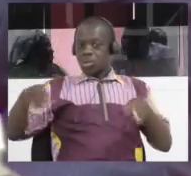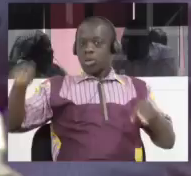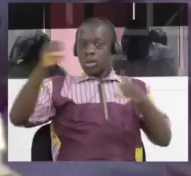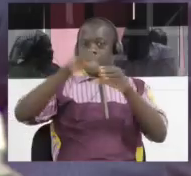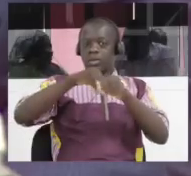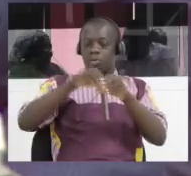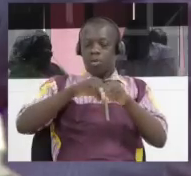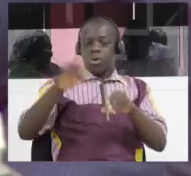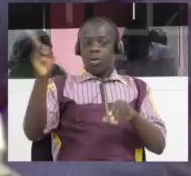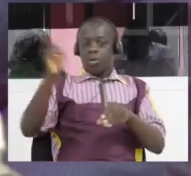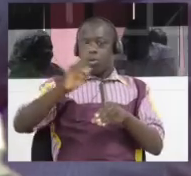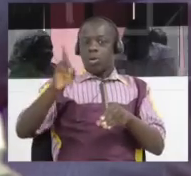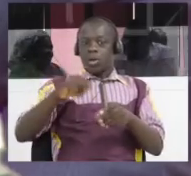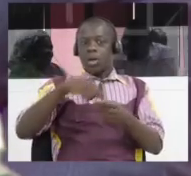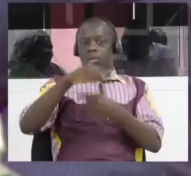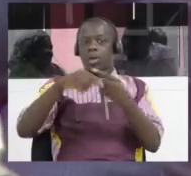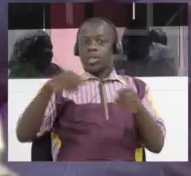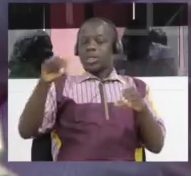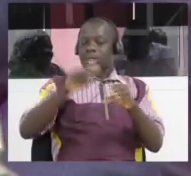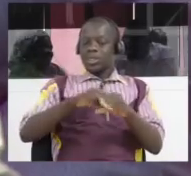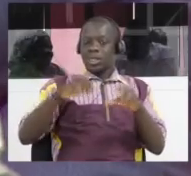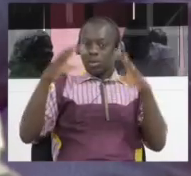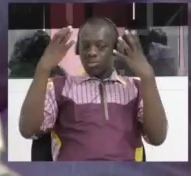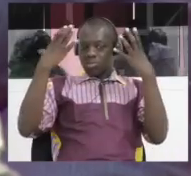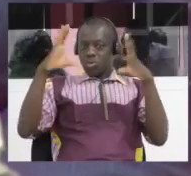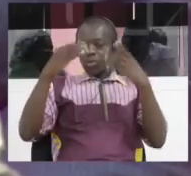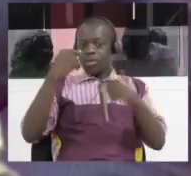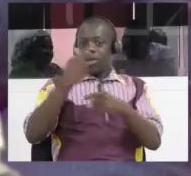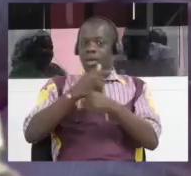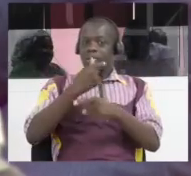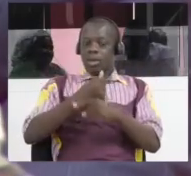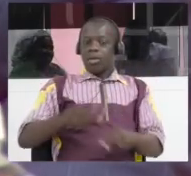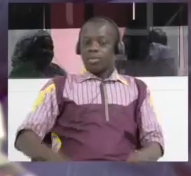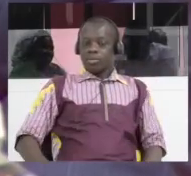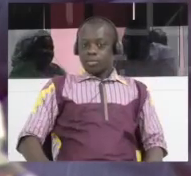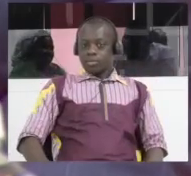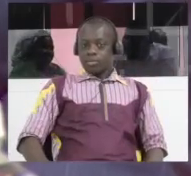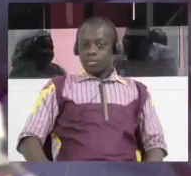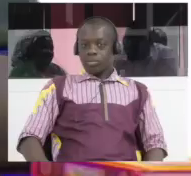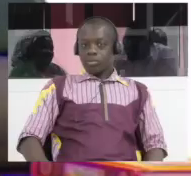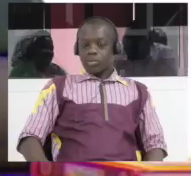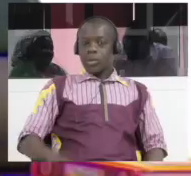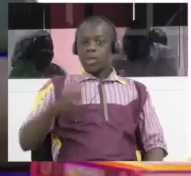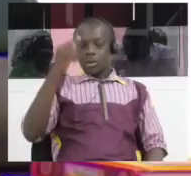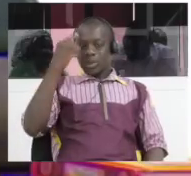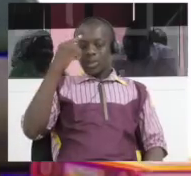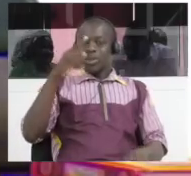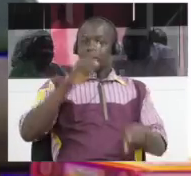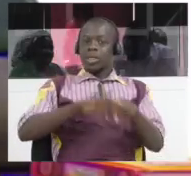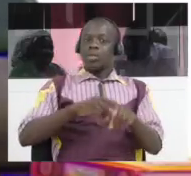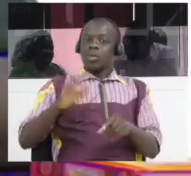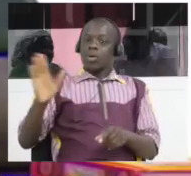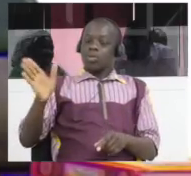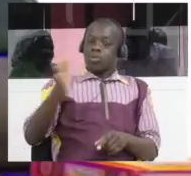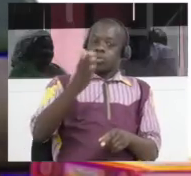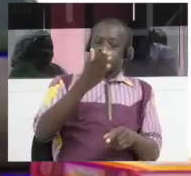to be involved in what was considered an internal Gambian matter? I think from the time we